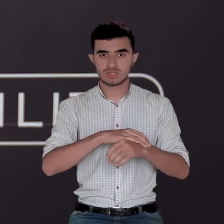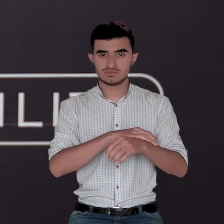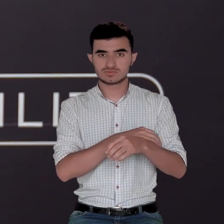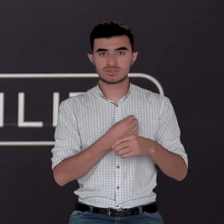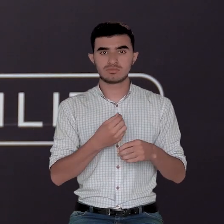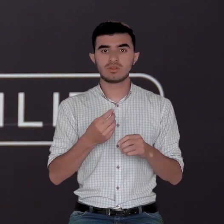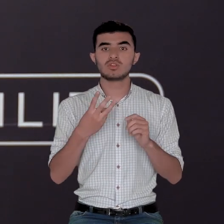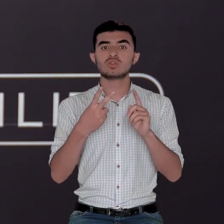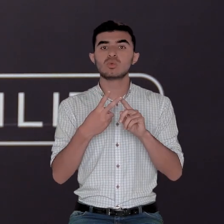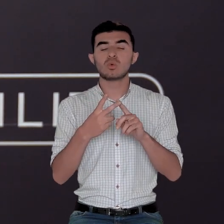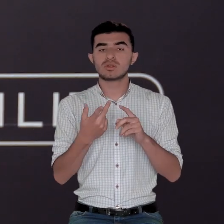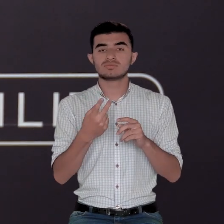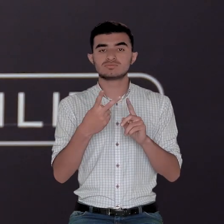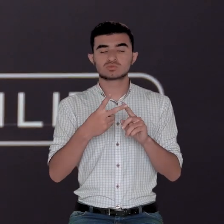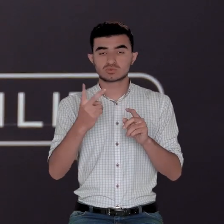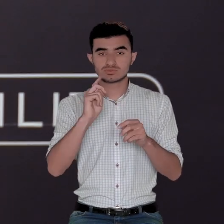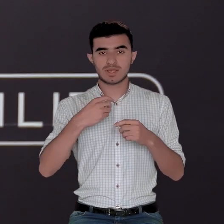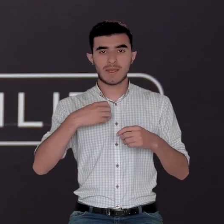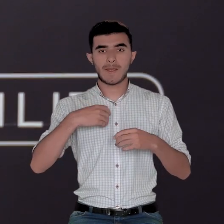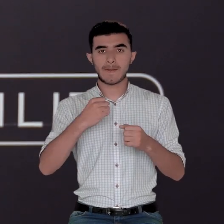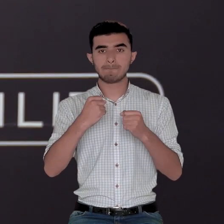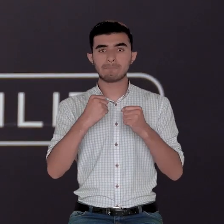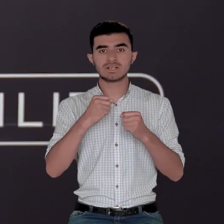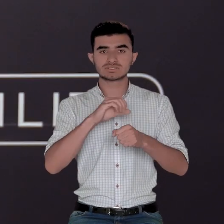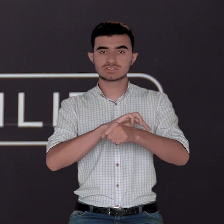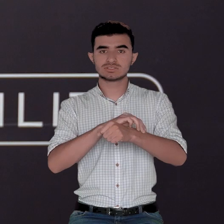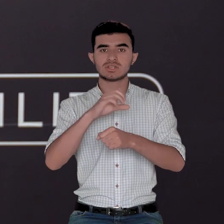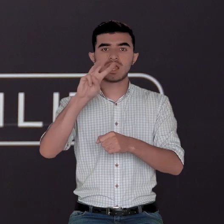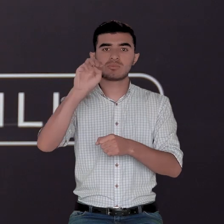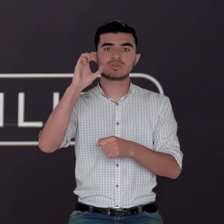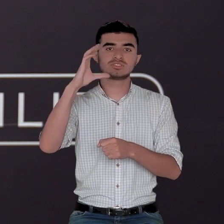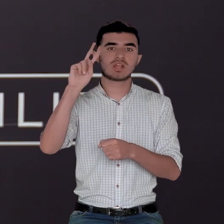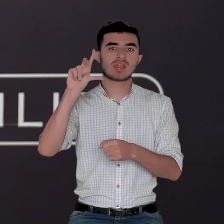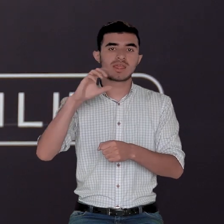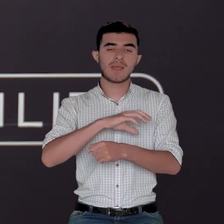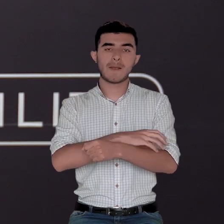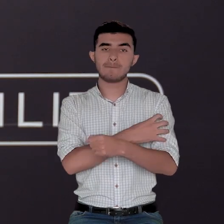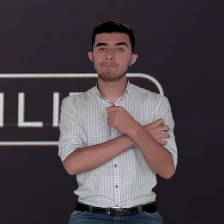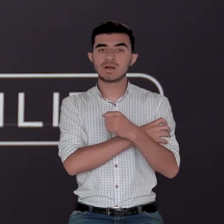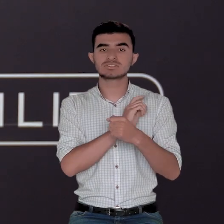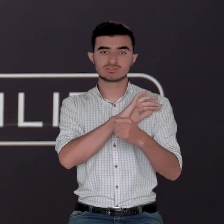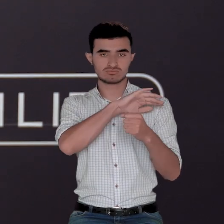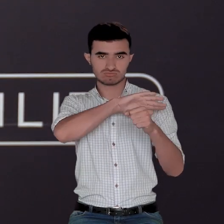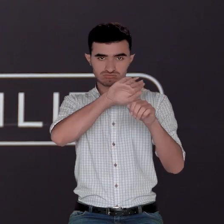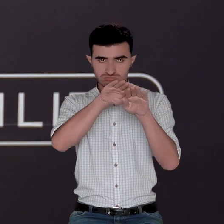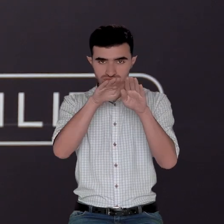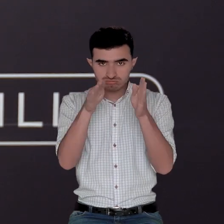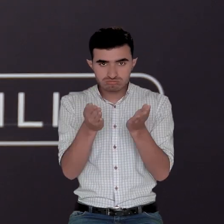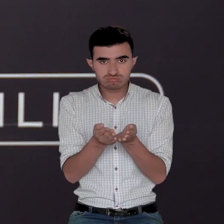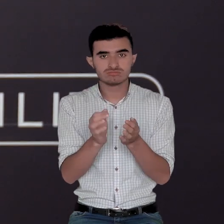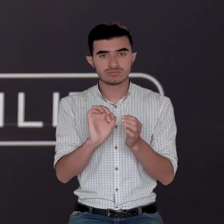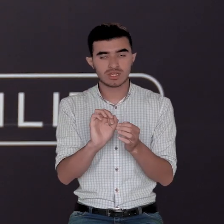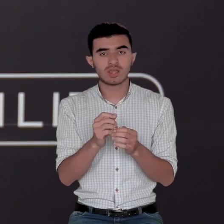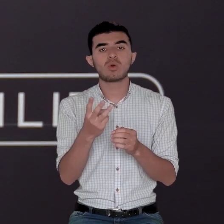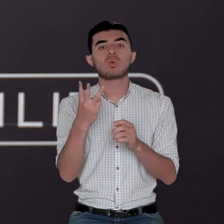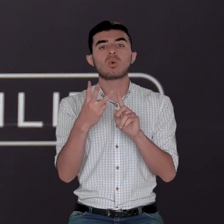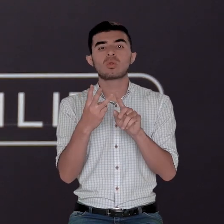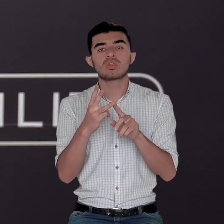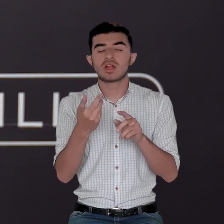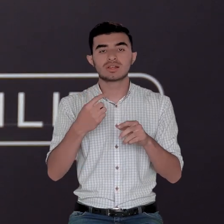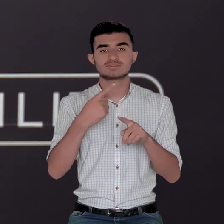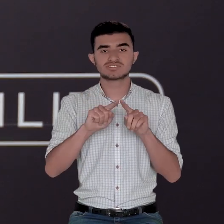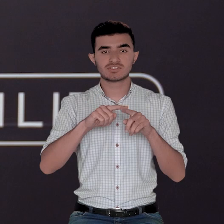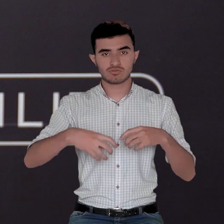goes and wraps itself around the muscles of the body, all the muscles of the body. And the third layer of the fascia goes and wraps